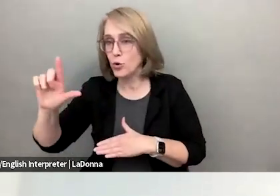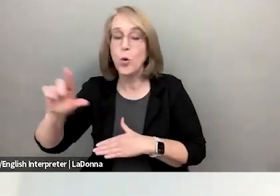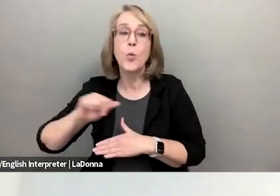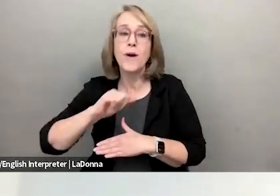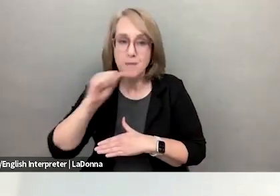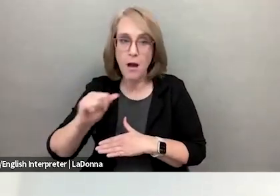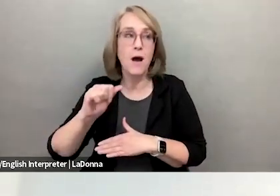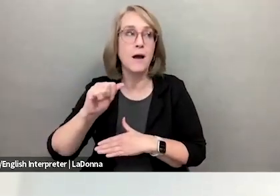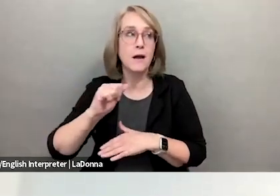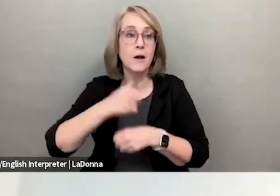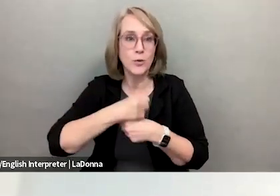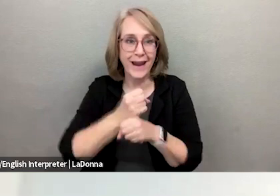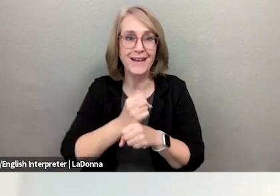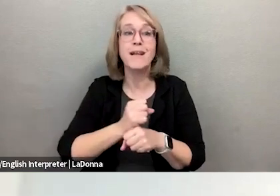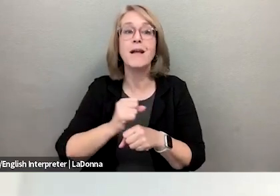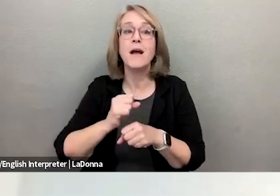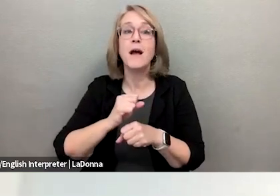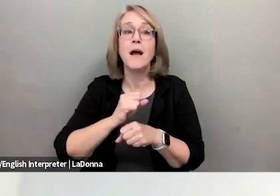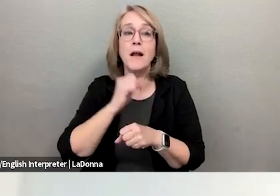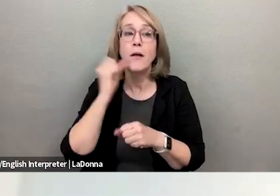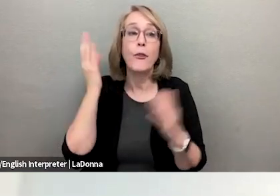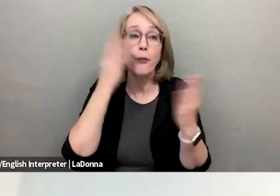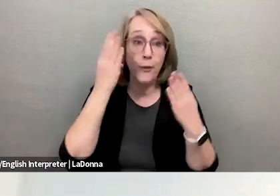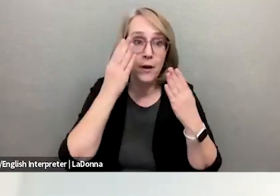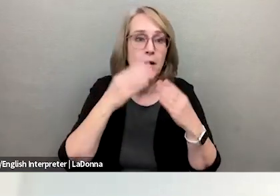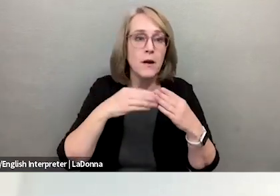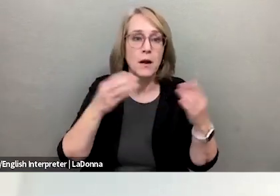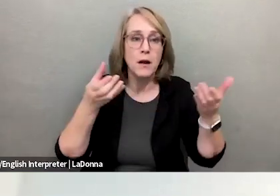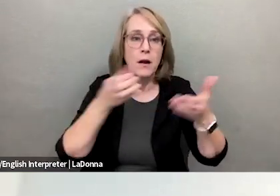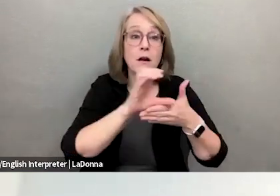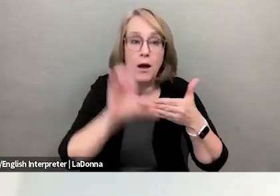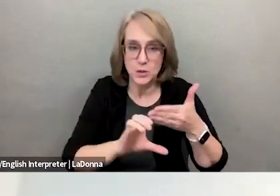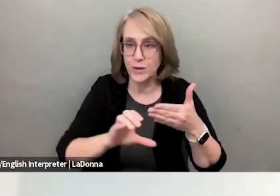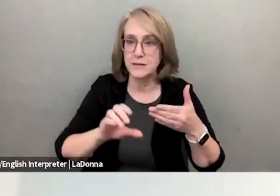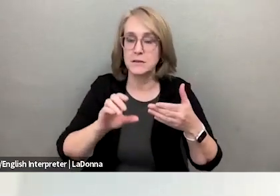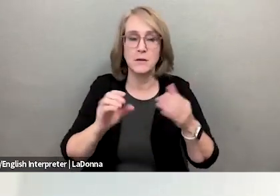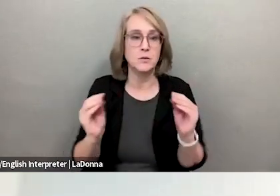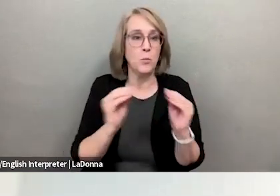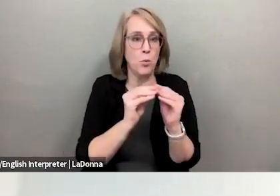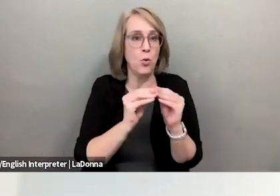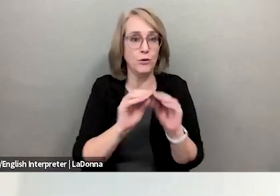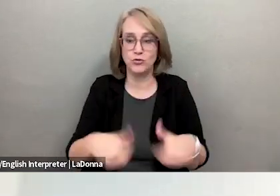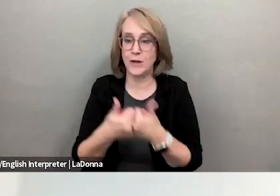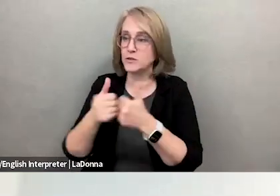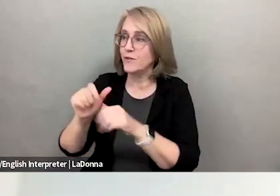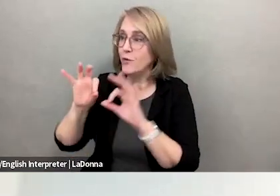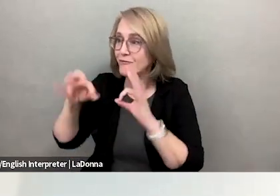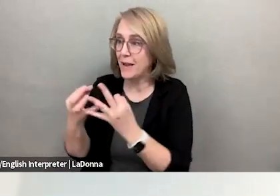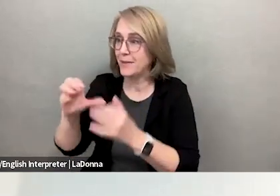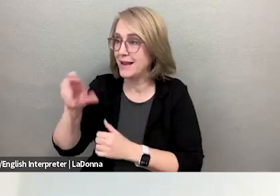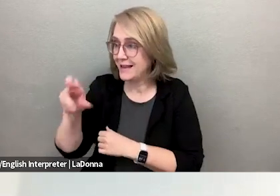unintended consequences, making it more difficult for family caregivers to